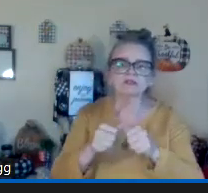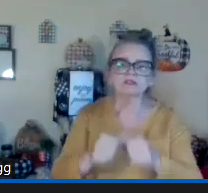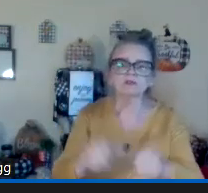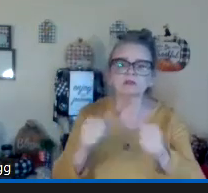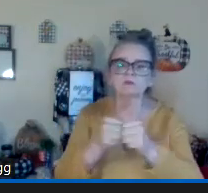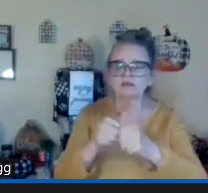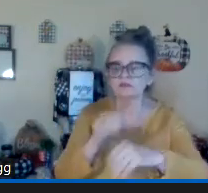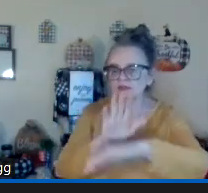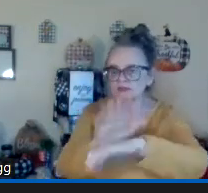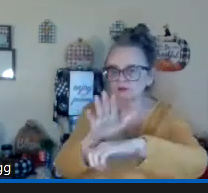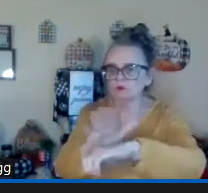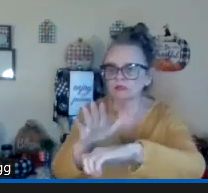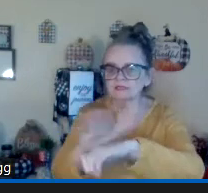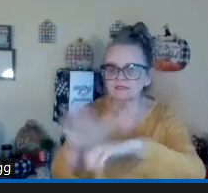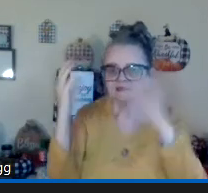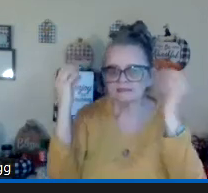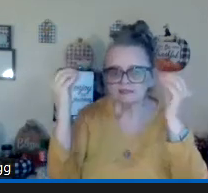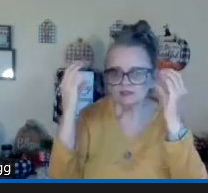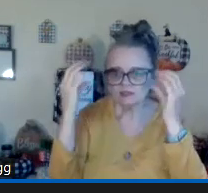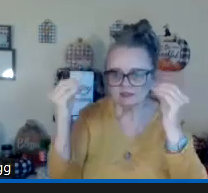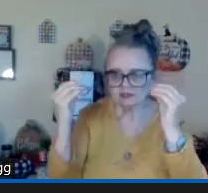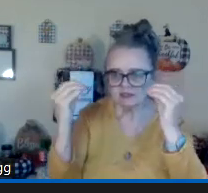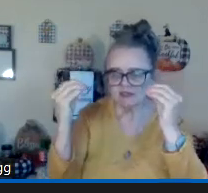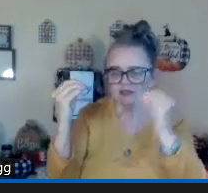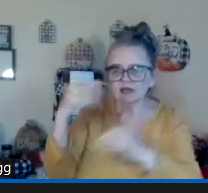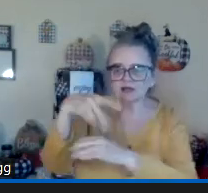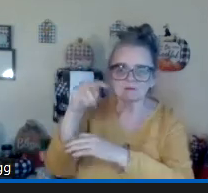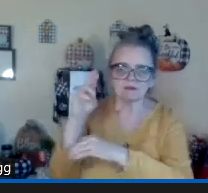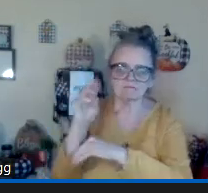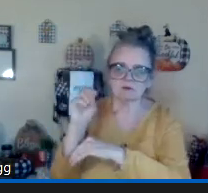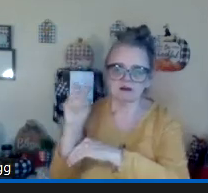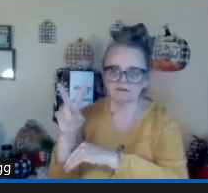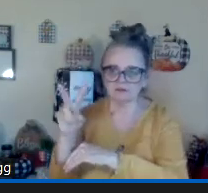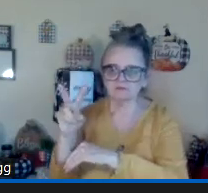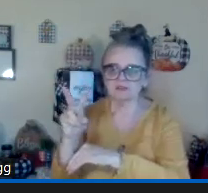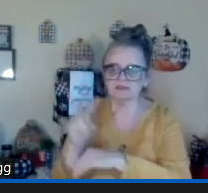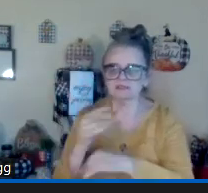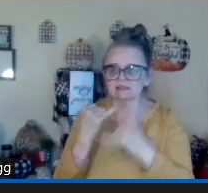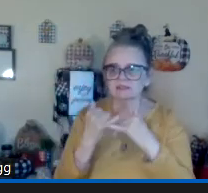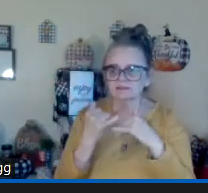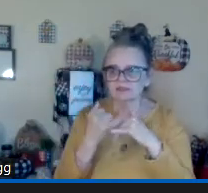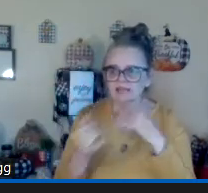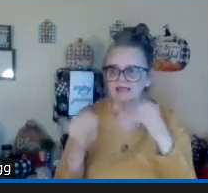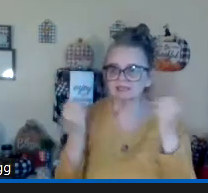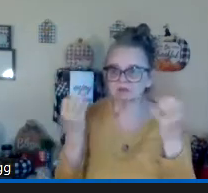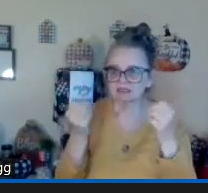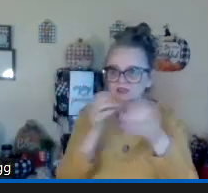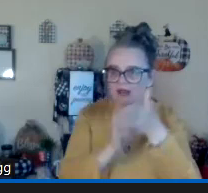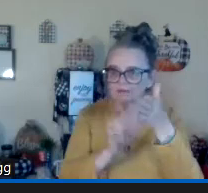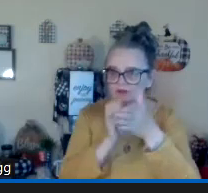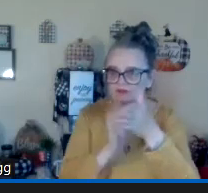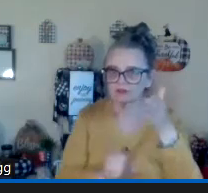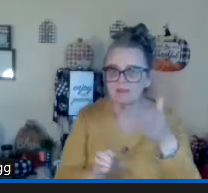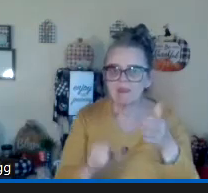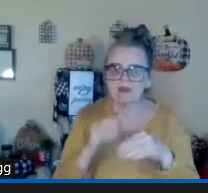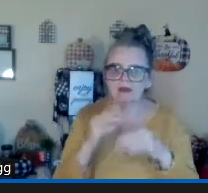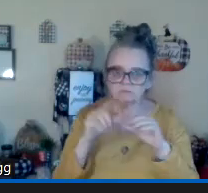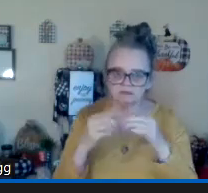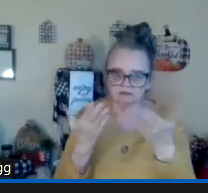We're continuing with warnings and teachings of Proverbs, as the last many